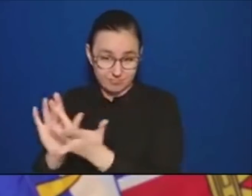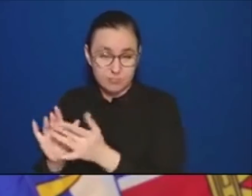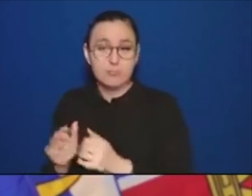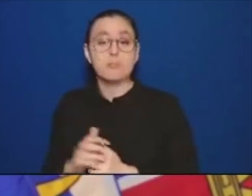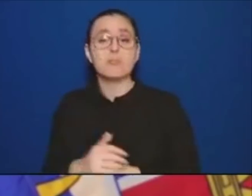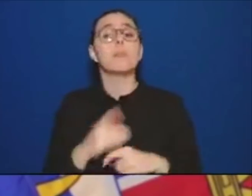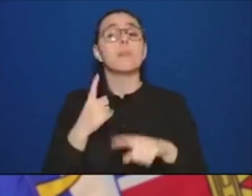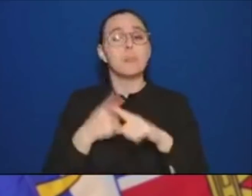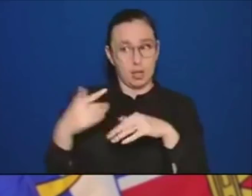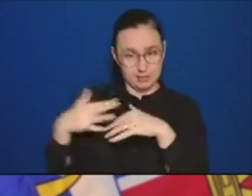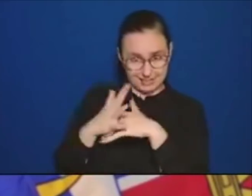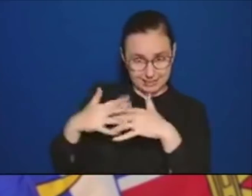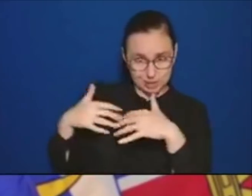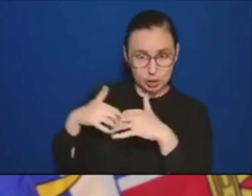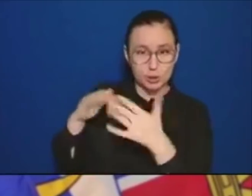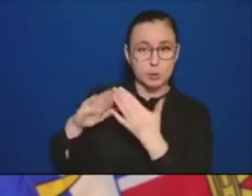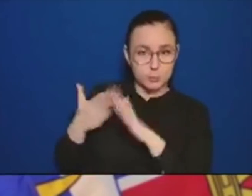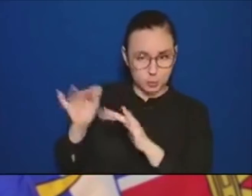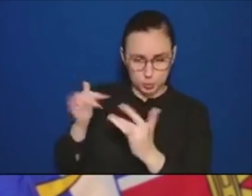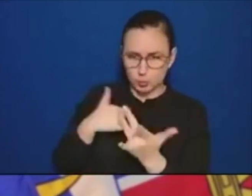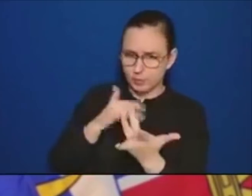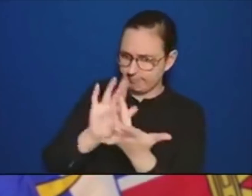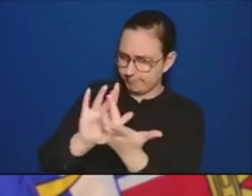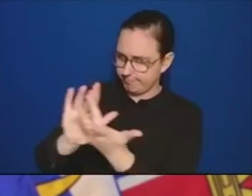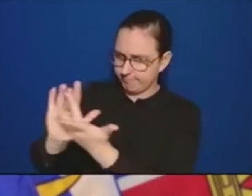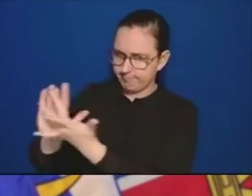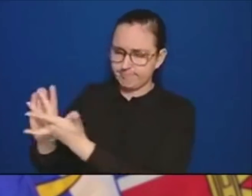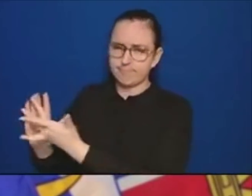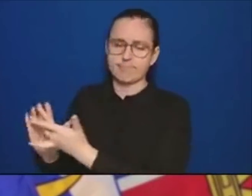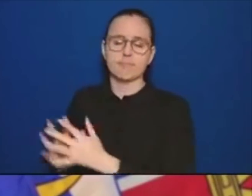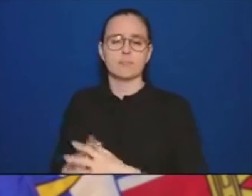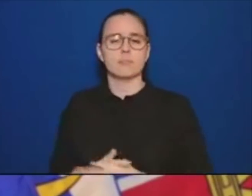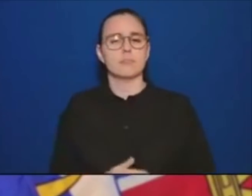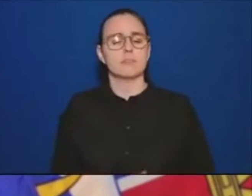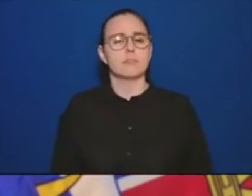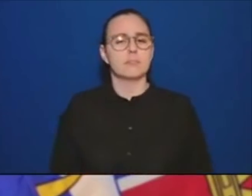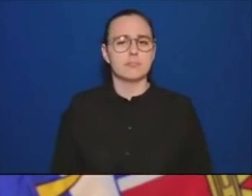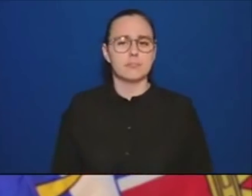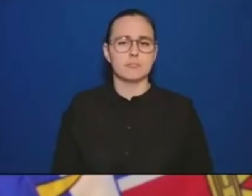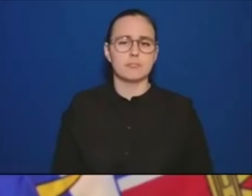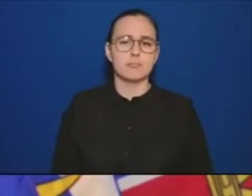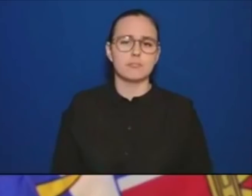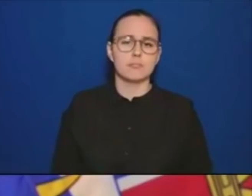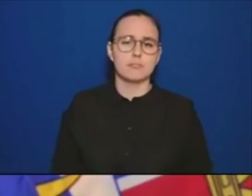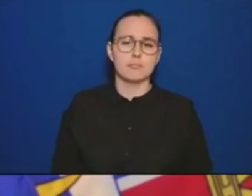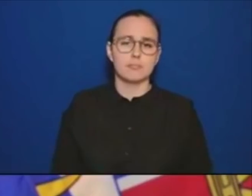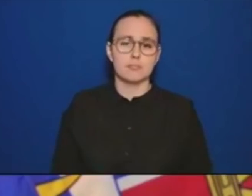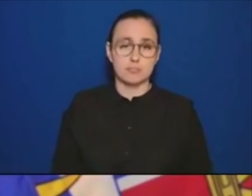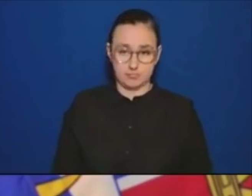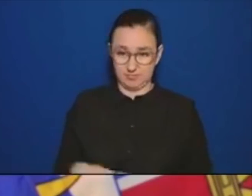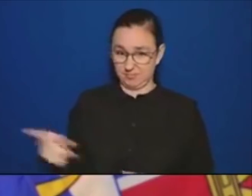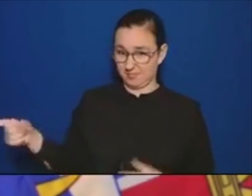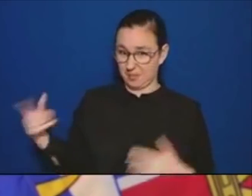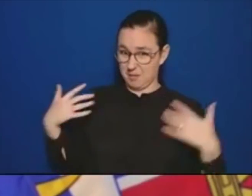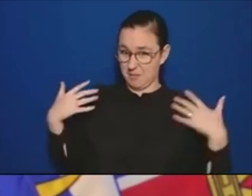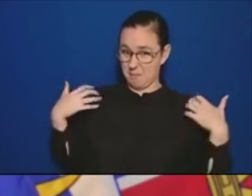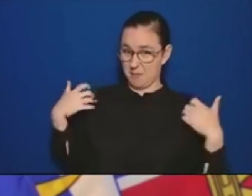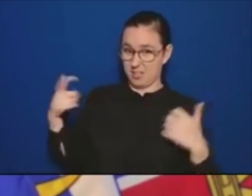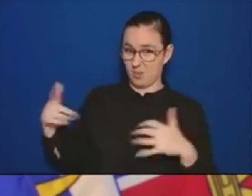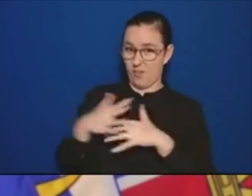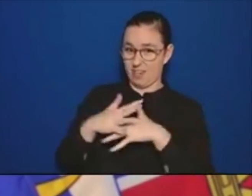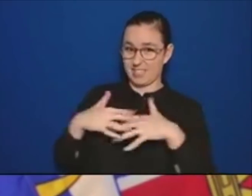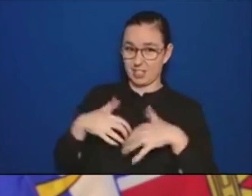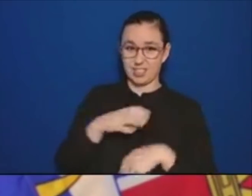communities. We've had conversations with, we have a Ministers Indigenous Advisory Council on Agriculture and Food, and